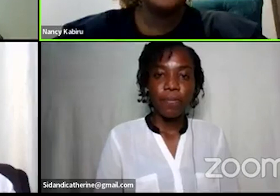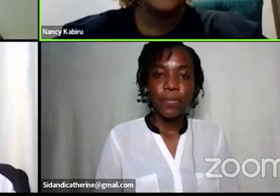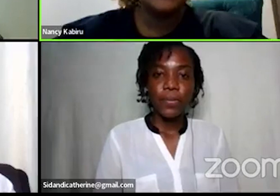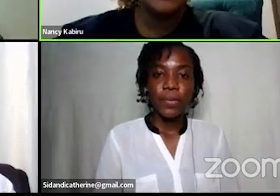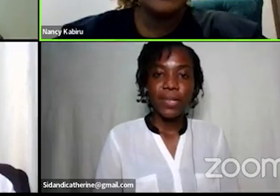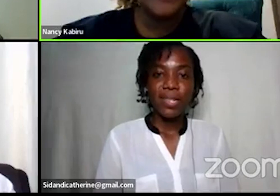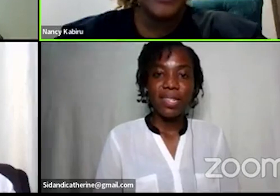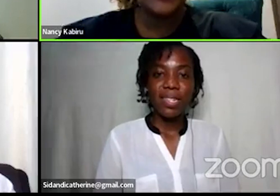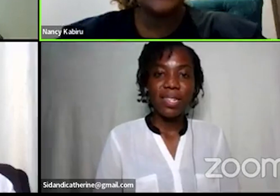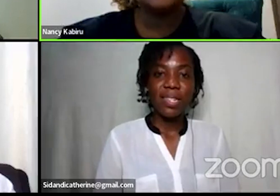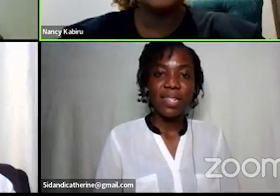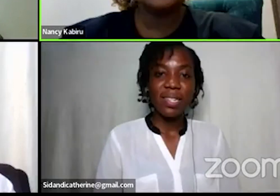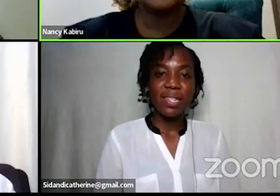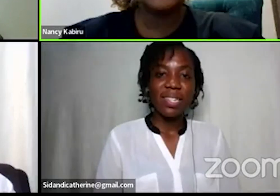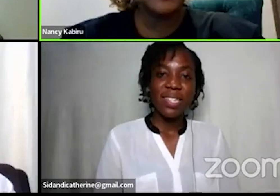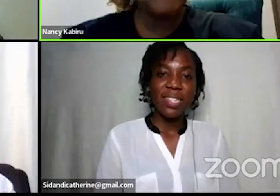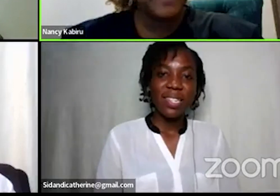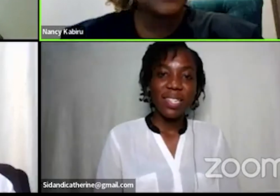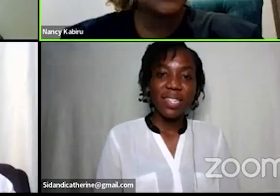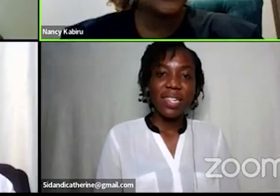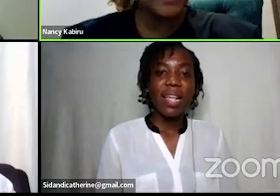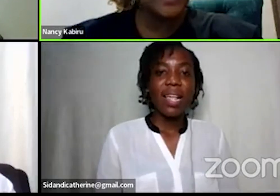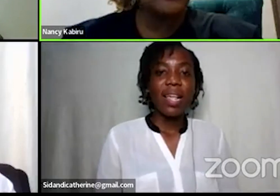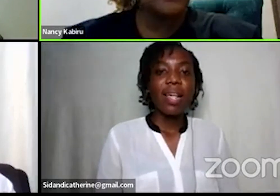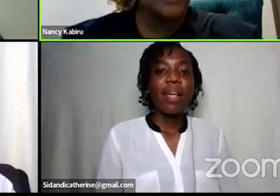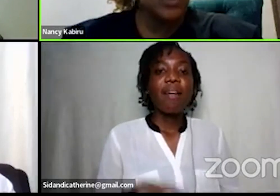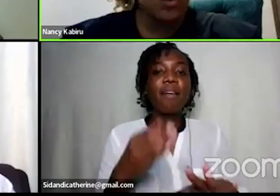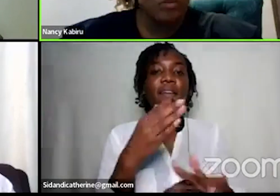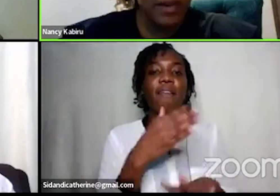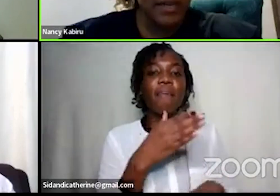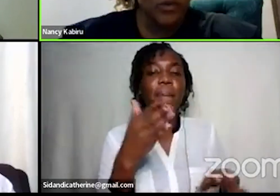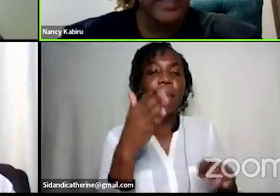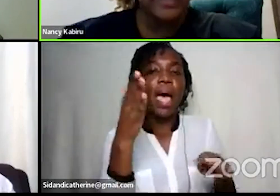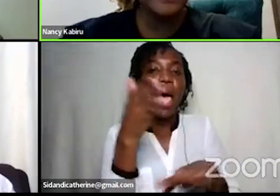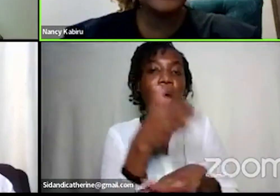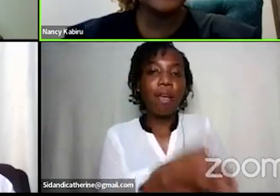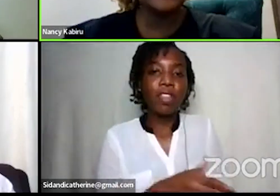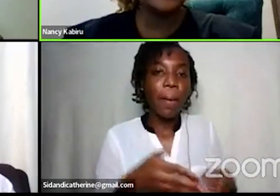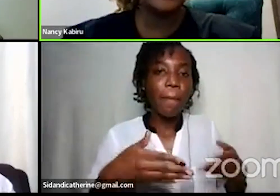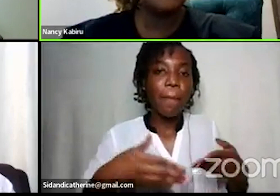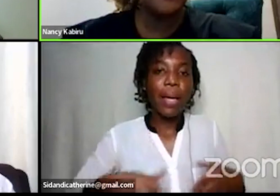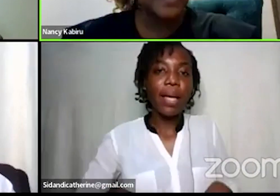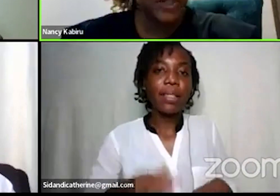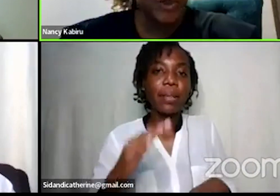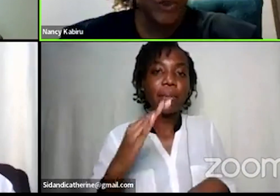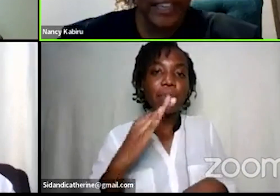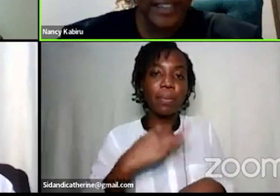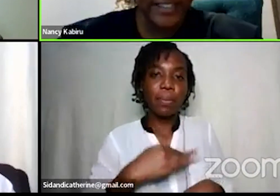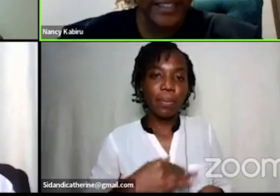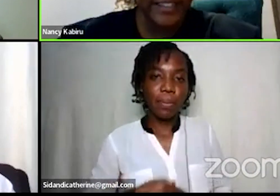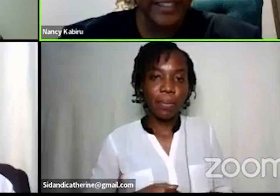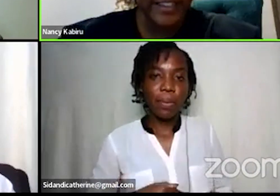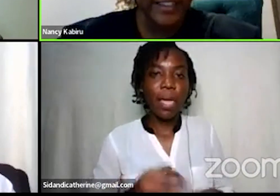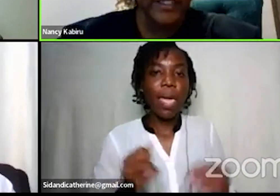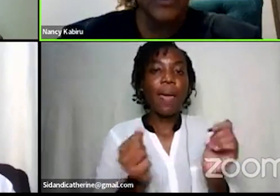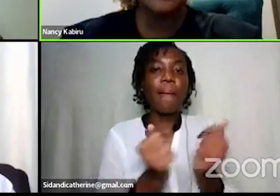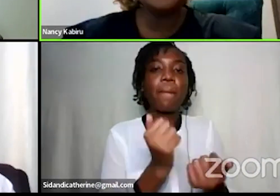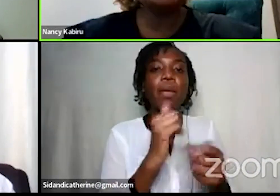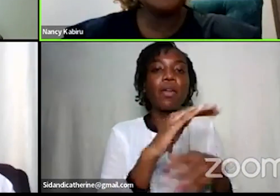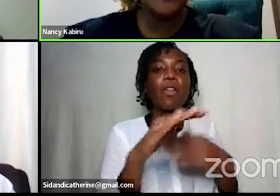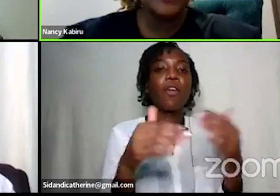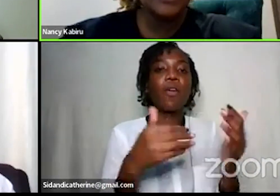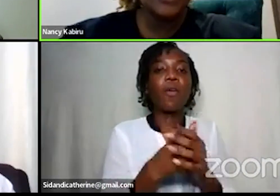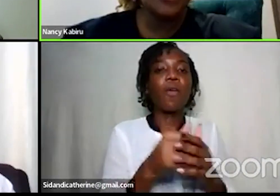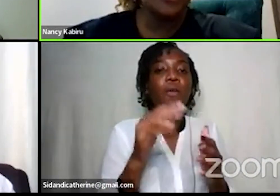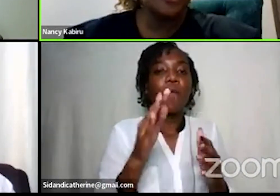Wow, postnatal depression happens to every woman within the past 2 years. So